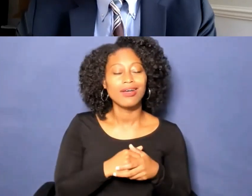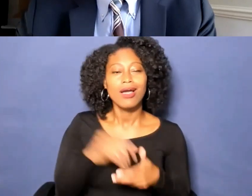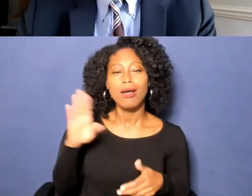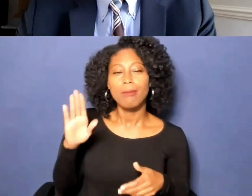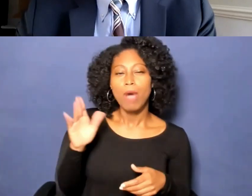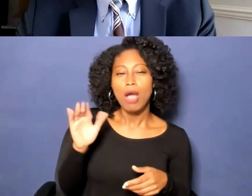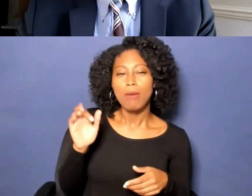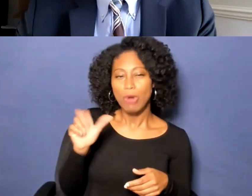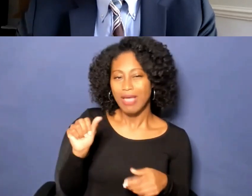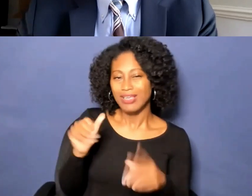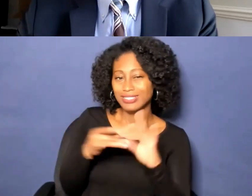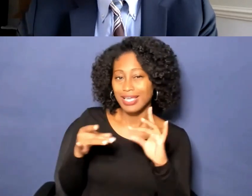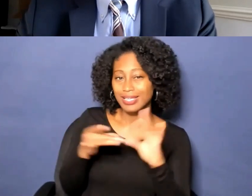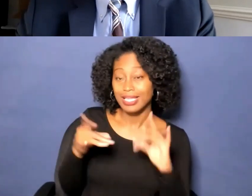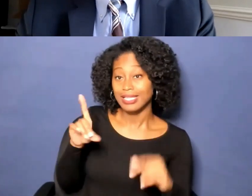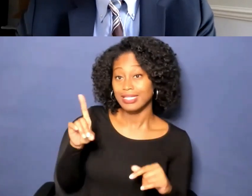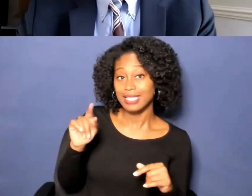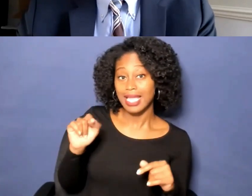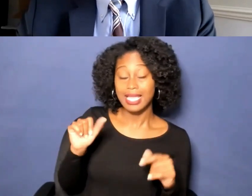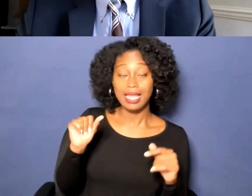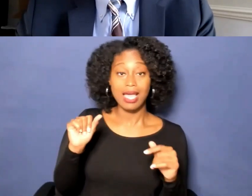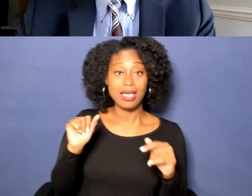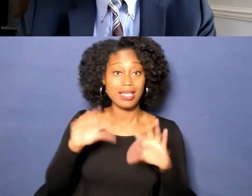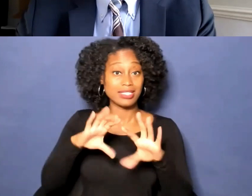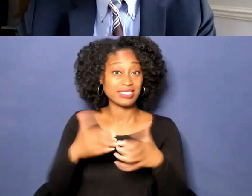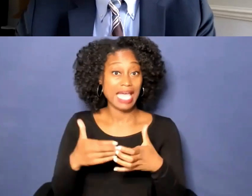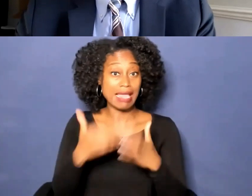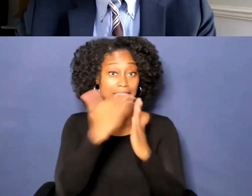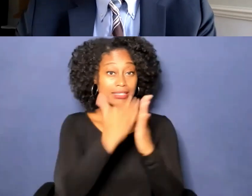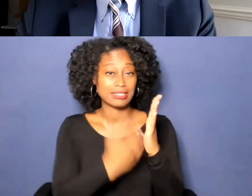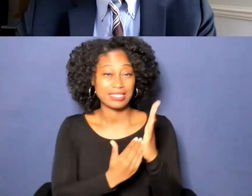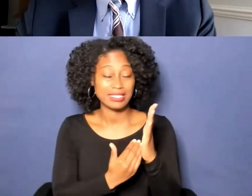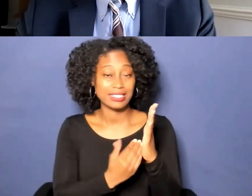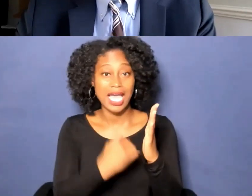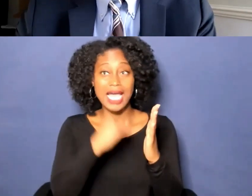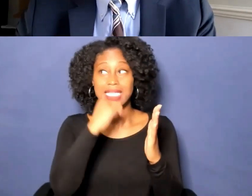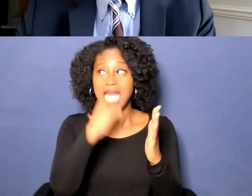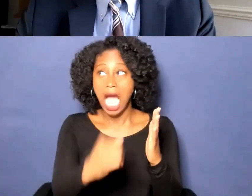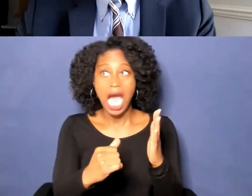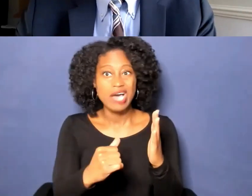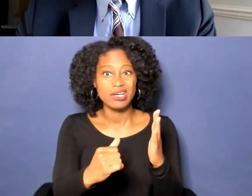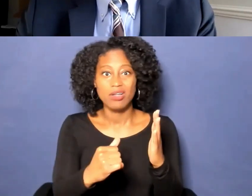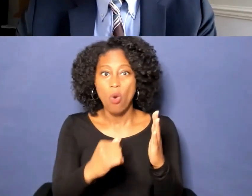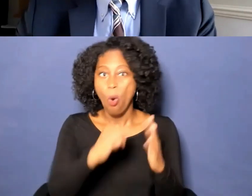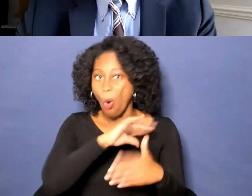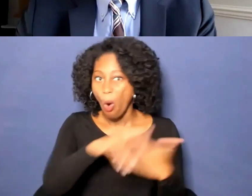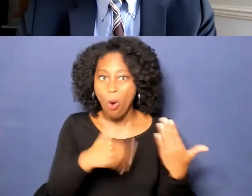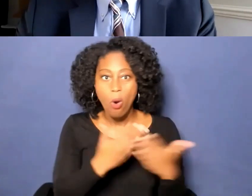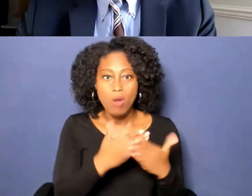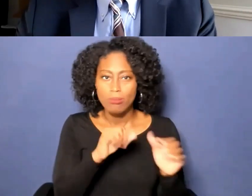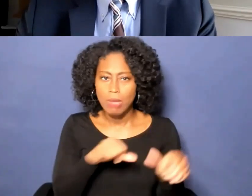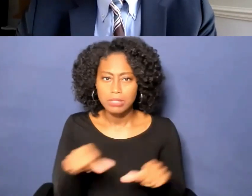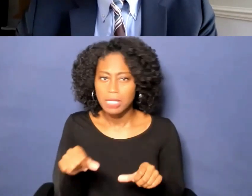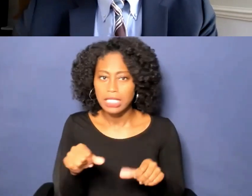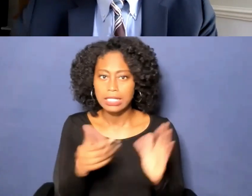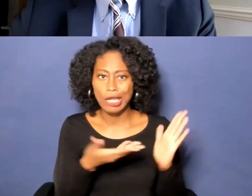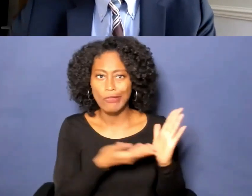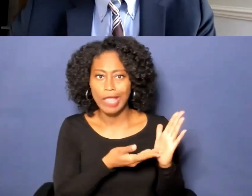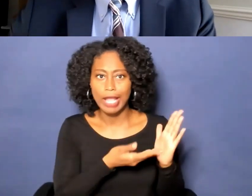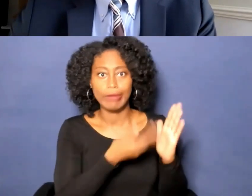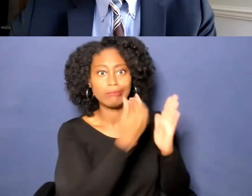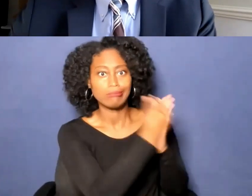the data sets that could be used. And so, for example, there was a